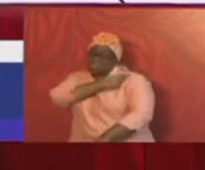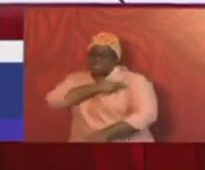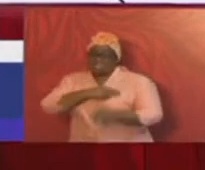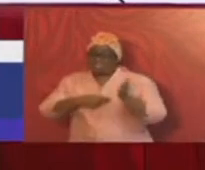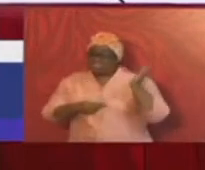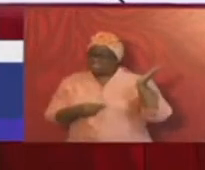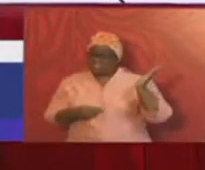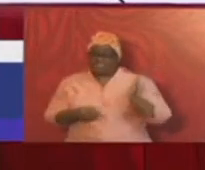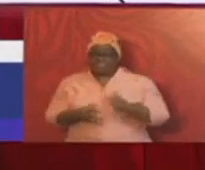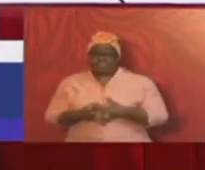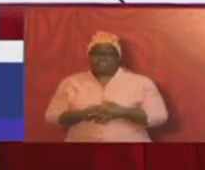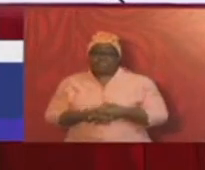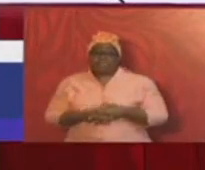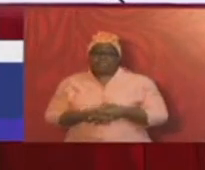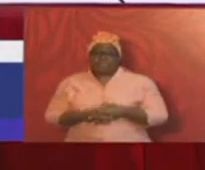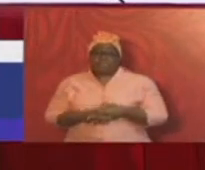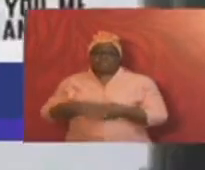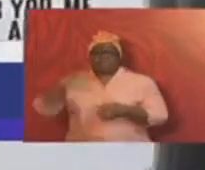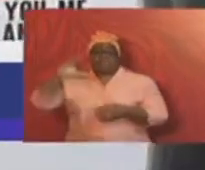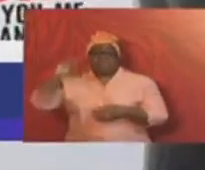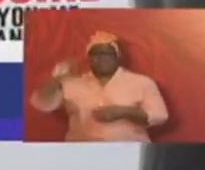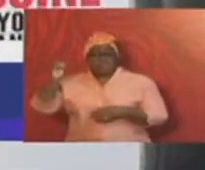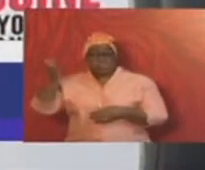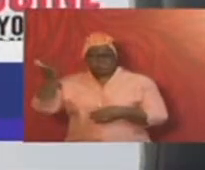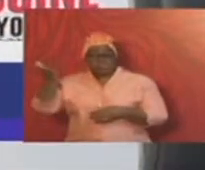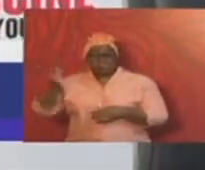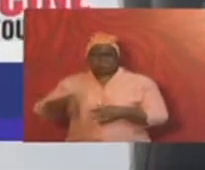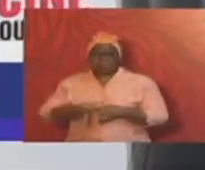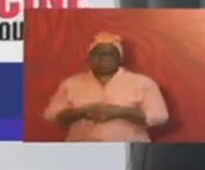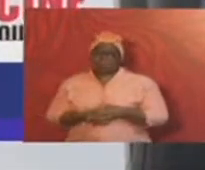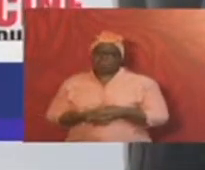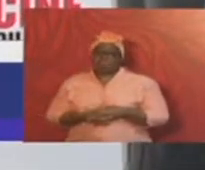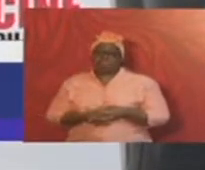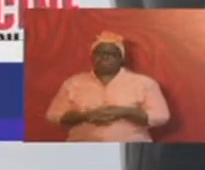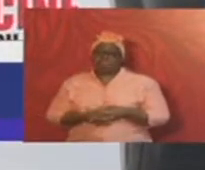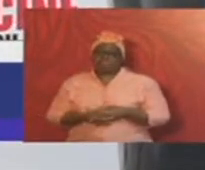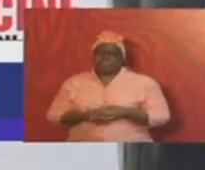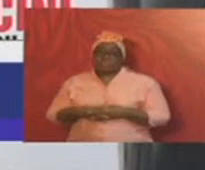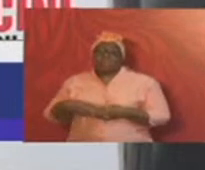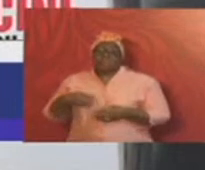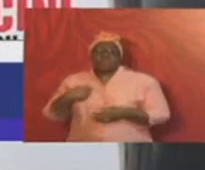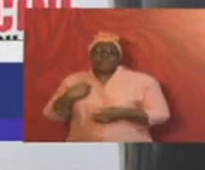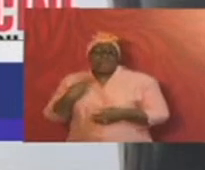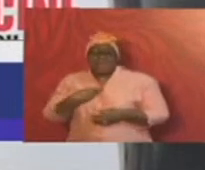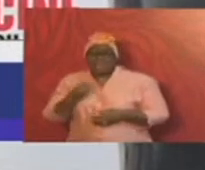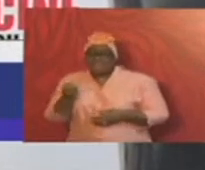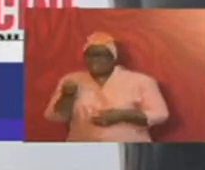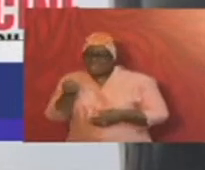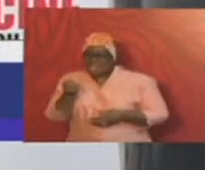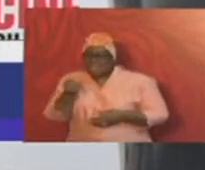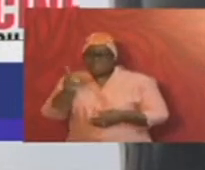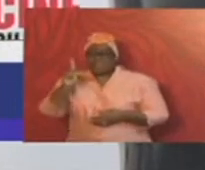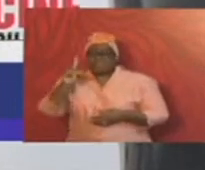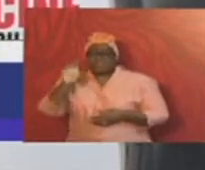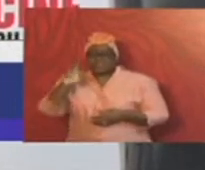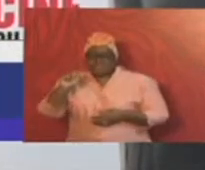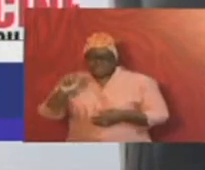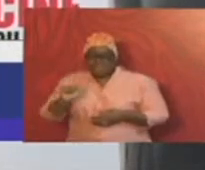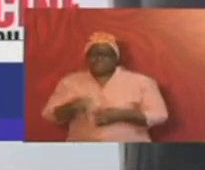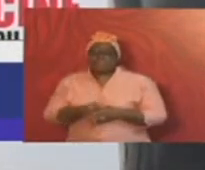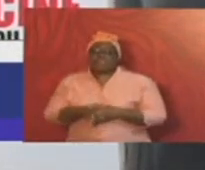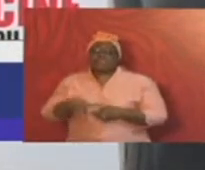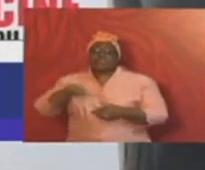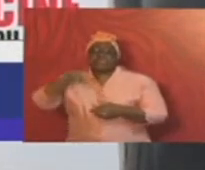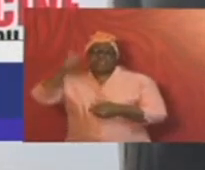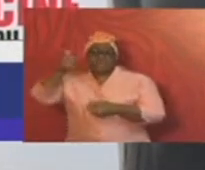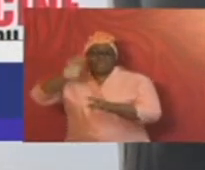Yeah, so there's a dearth of data a little bit for the alpha variant, hence the reason I hadn't presented it as part of